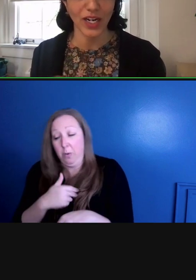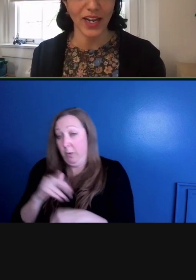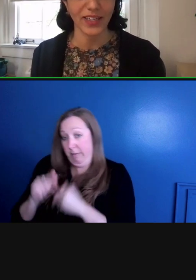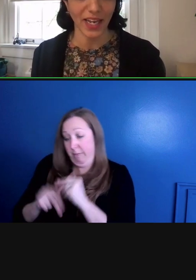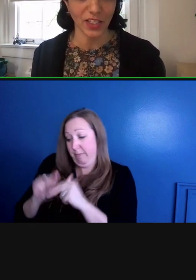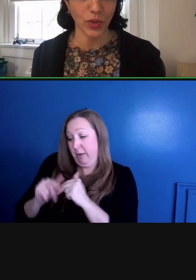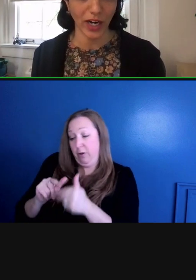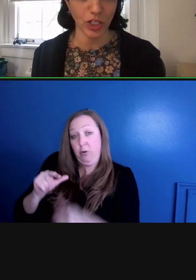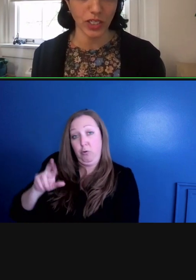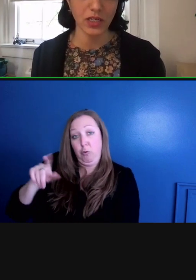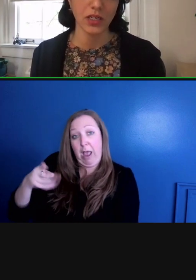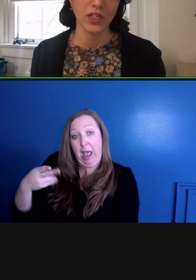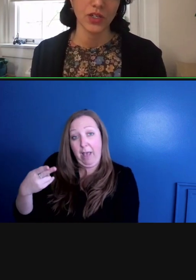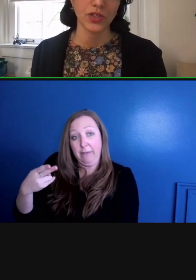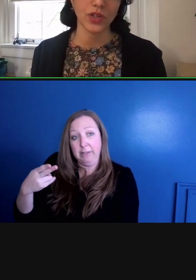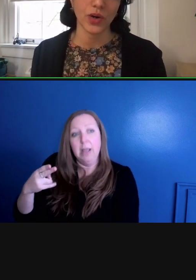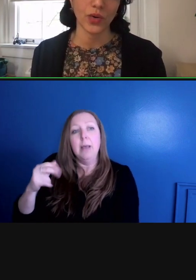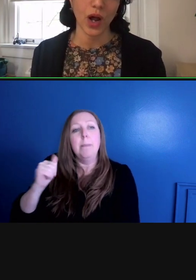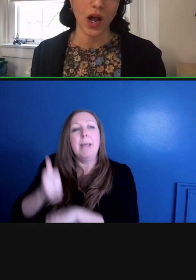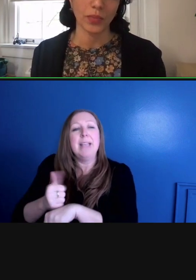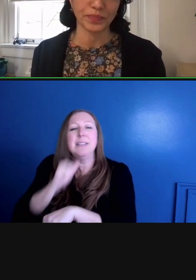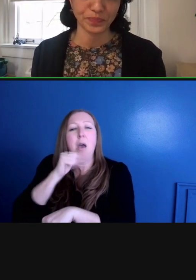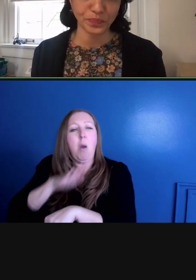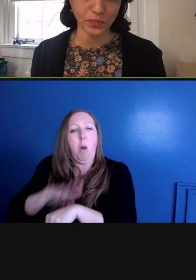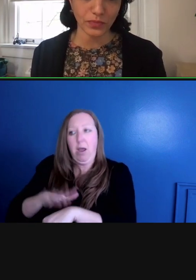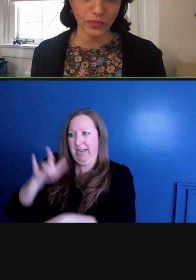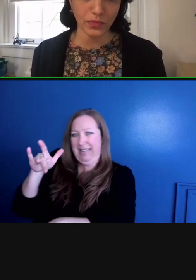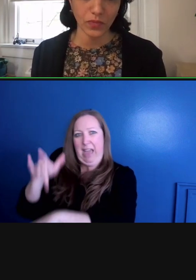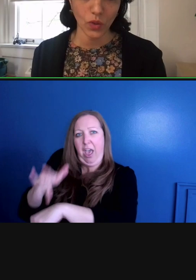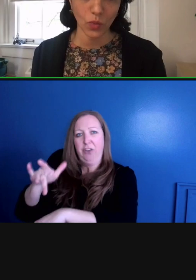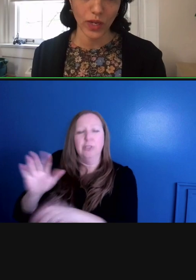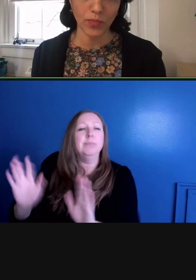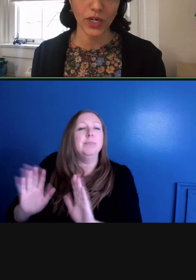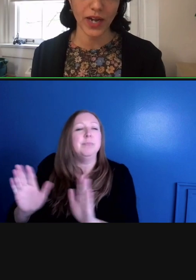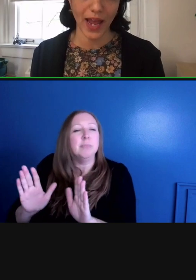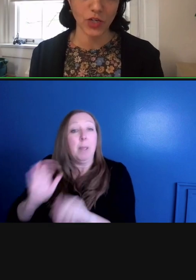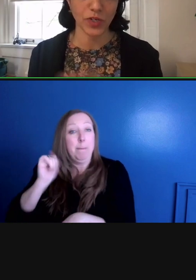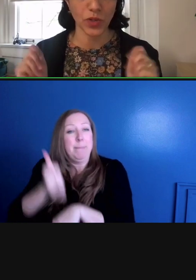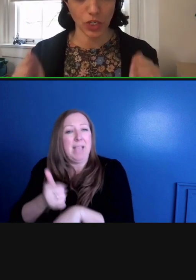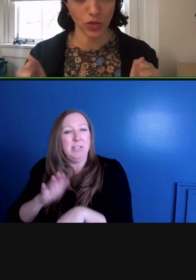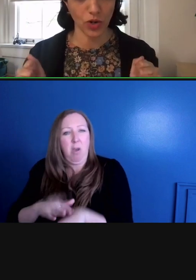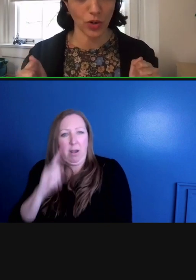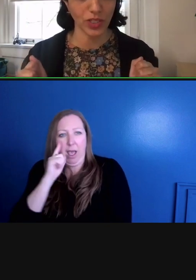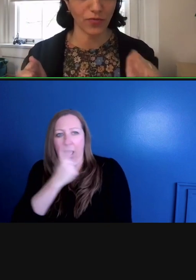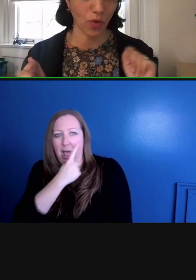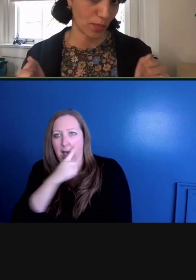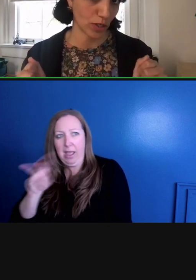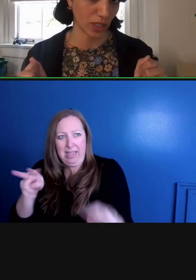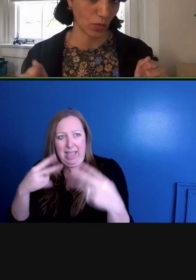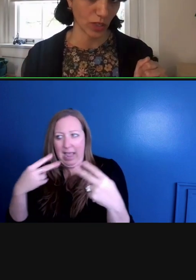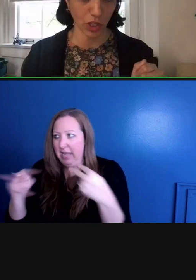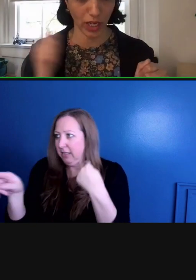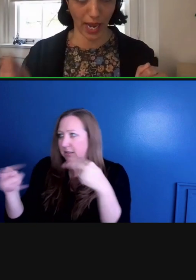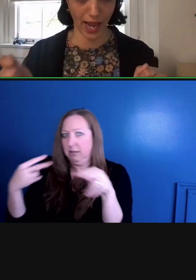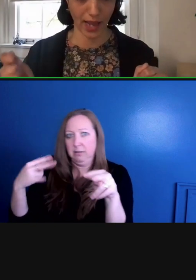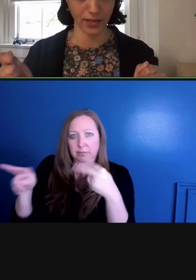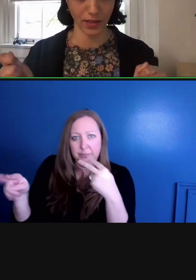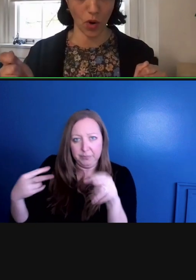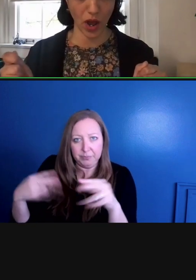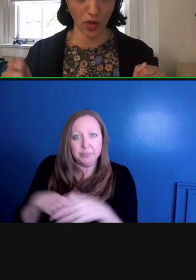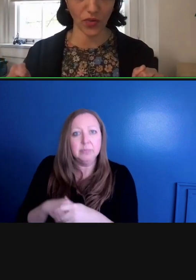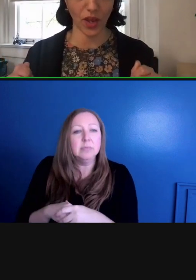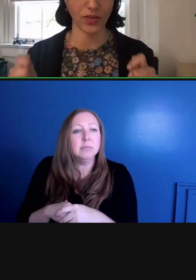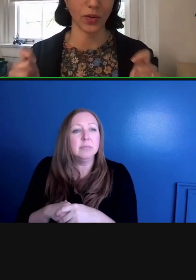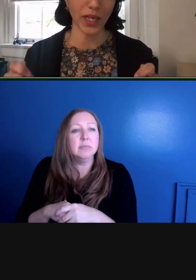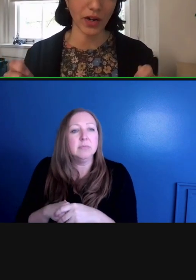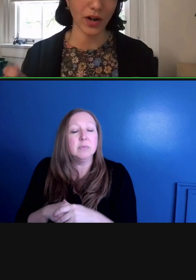but on gaze direction. So we put an edge between two nodes if one person was looking at